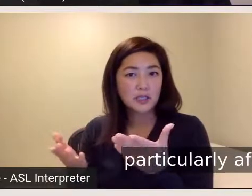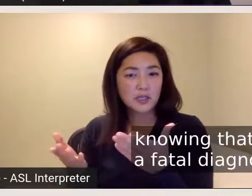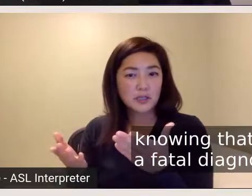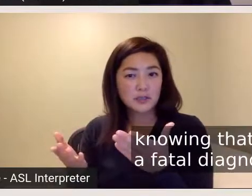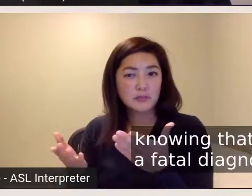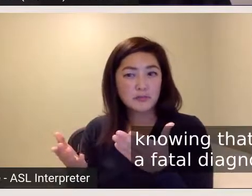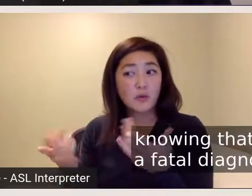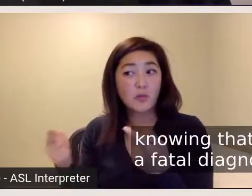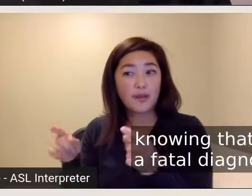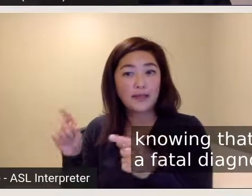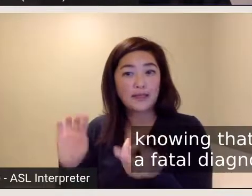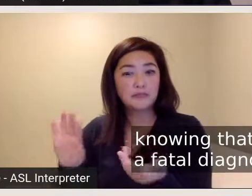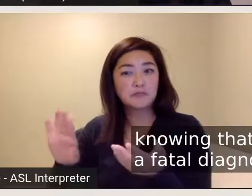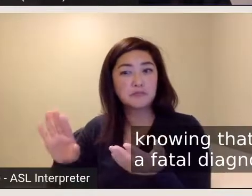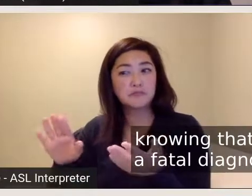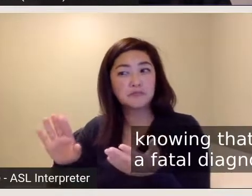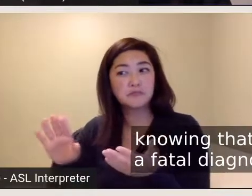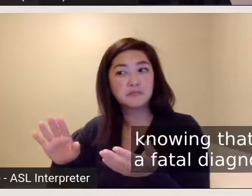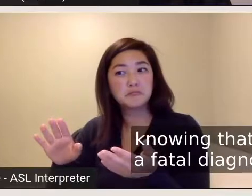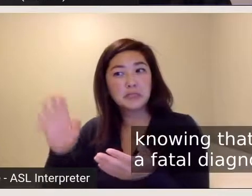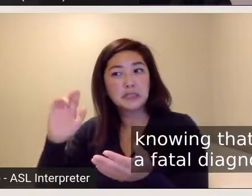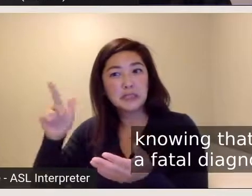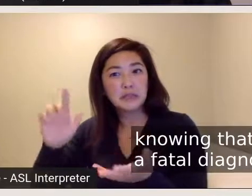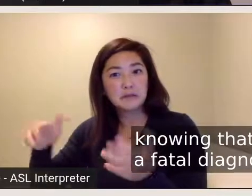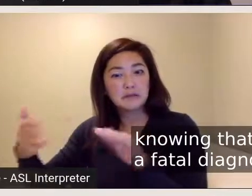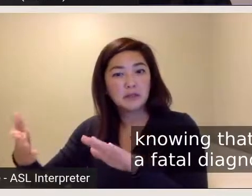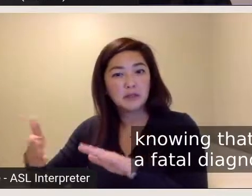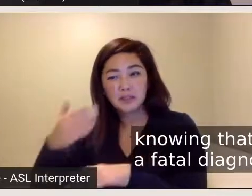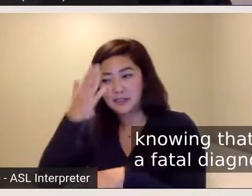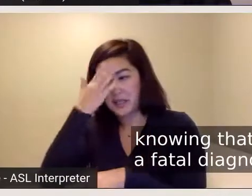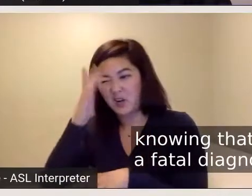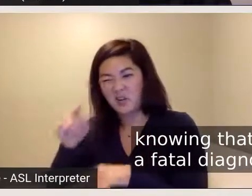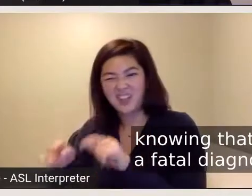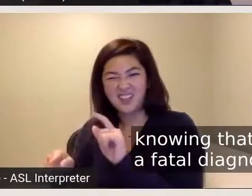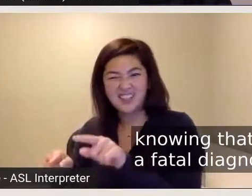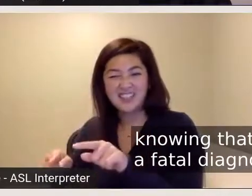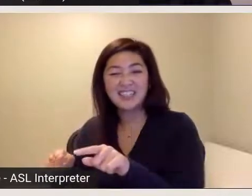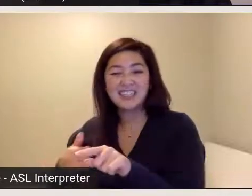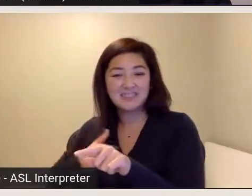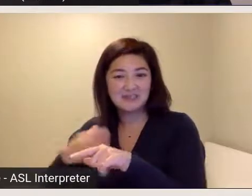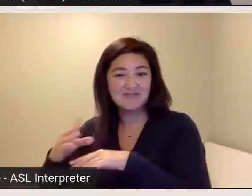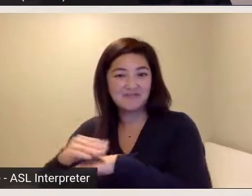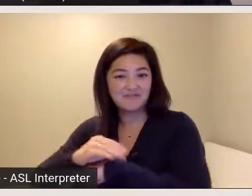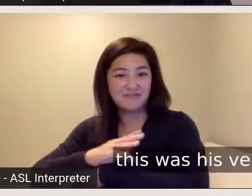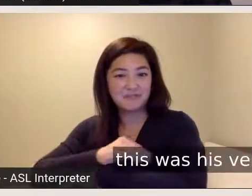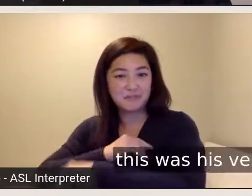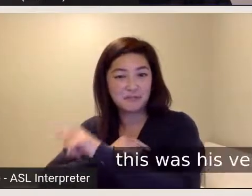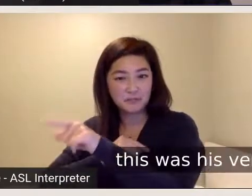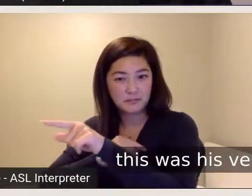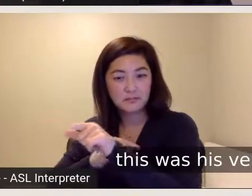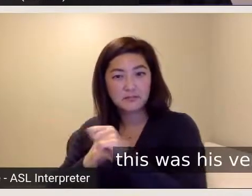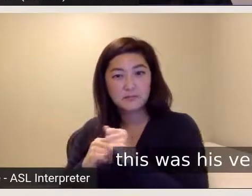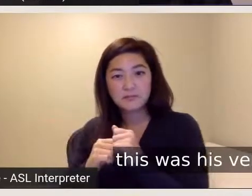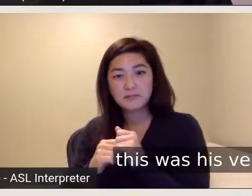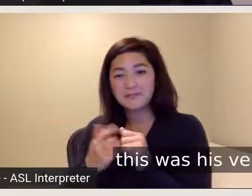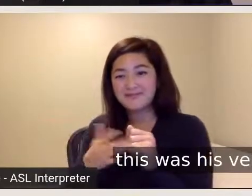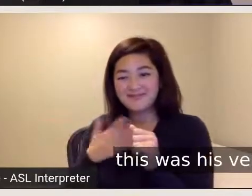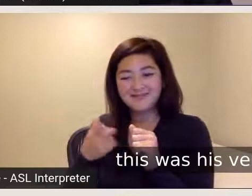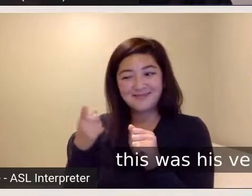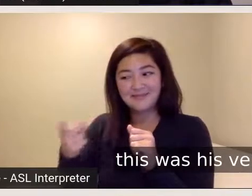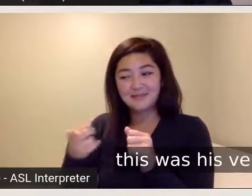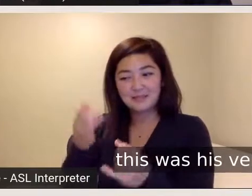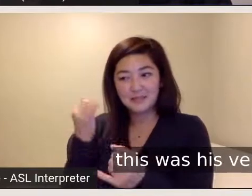departure, knowing that he was battling fatal diagnosis with cancer. This was his very